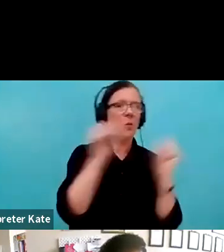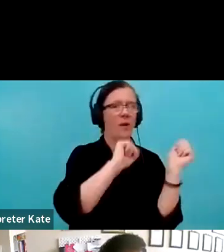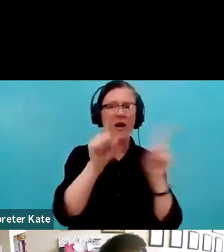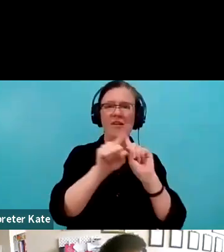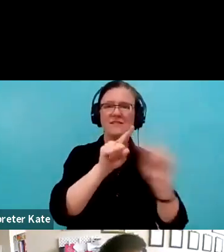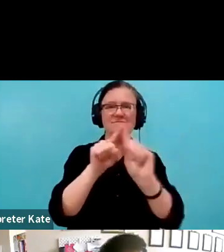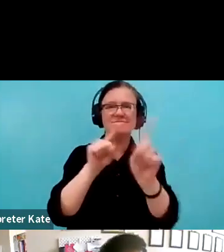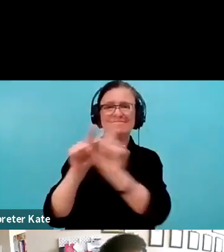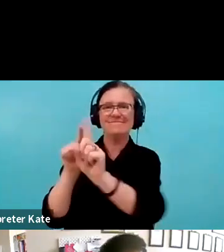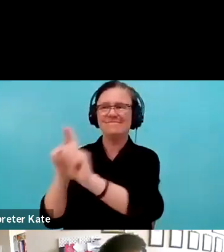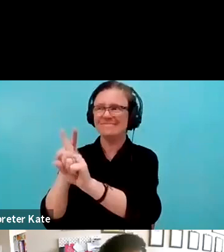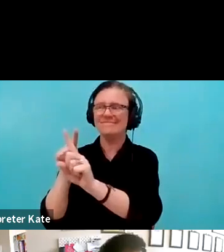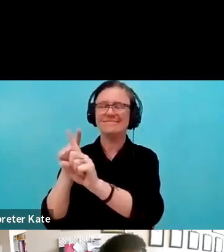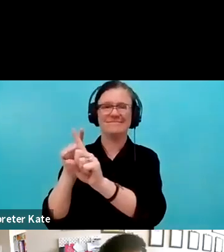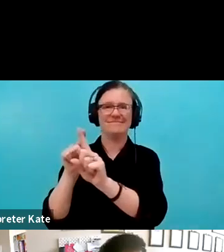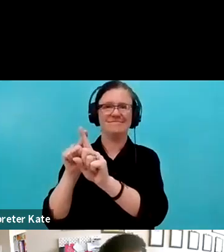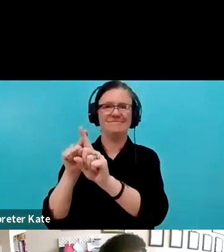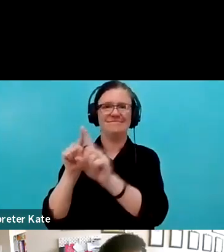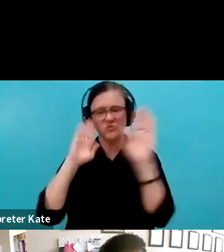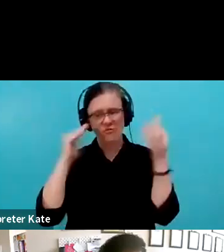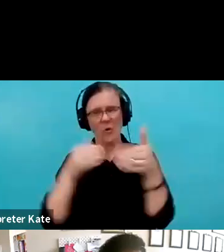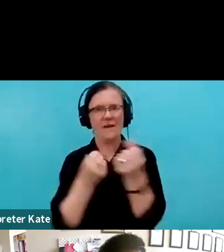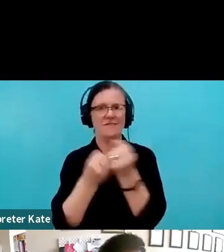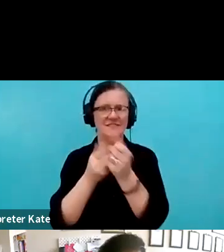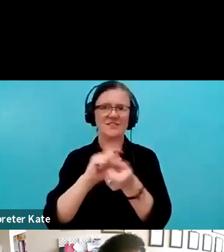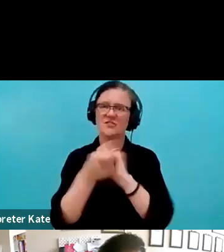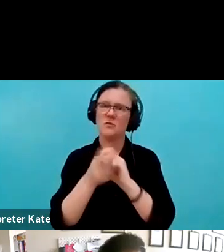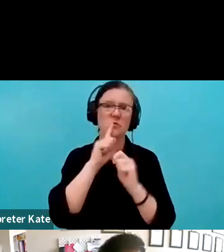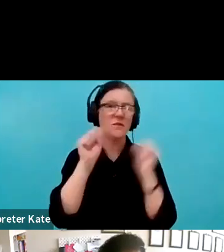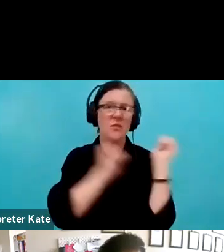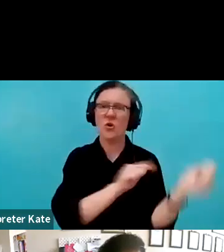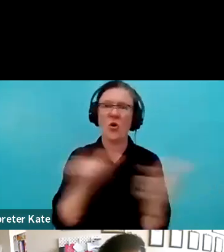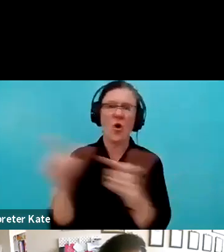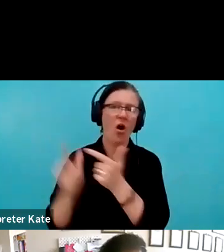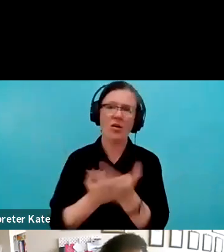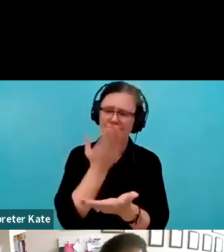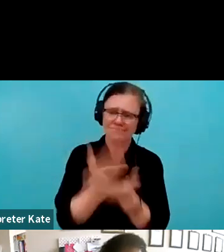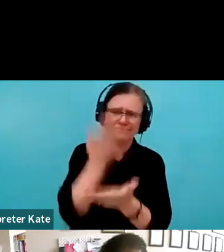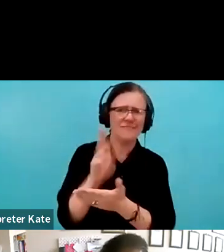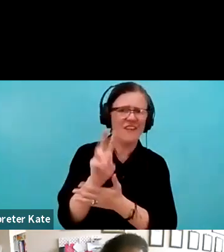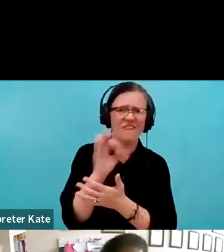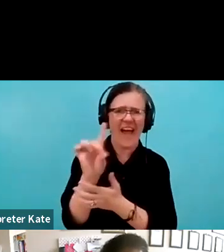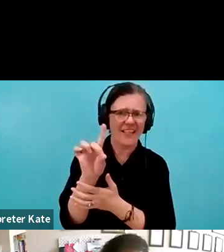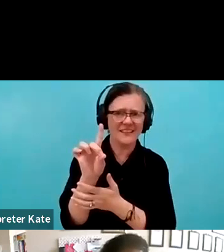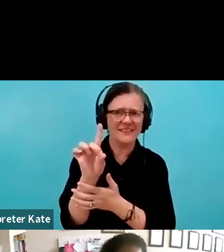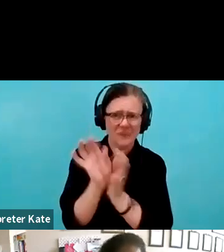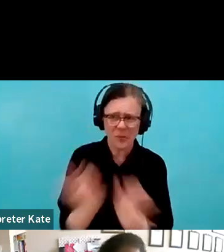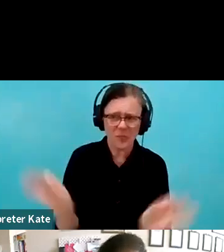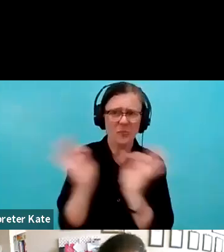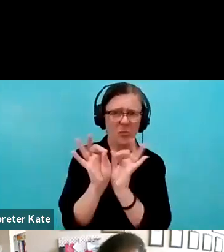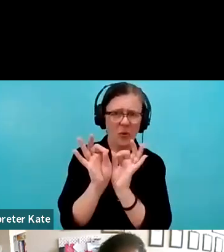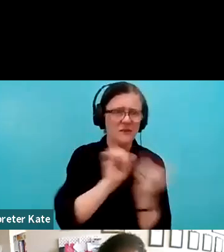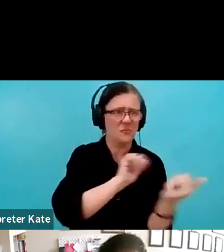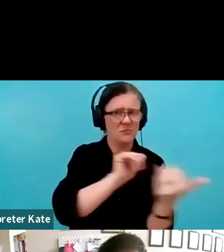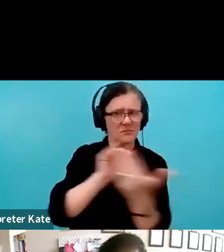approach advocacy and change. And I think that they're all very, very valid ways of doing it,